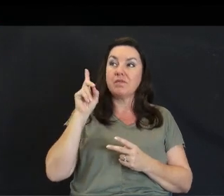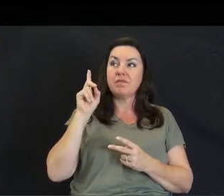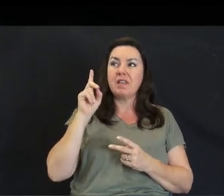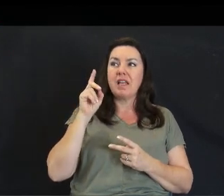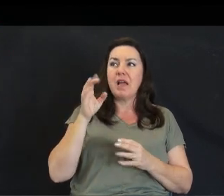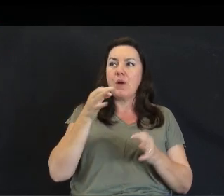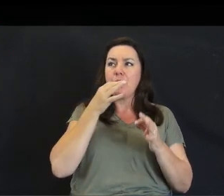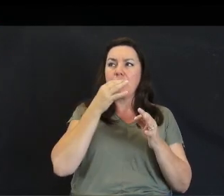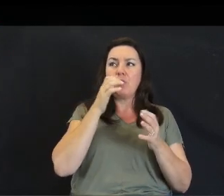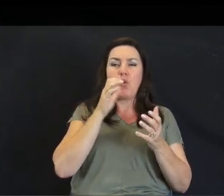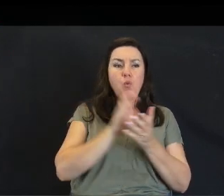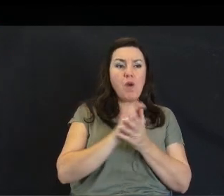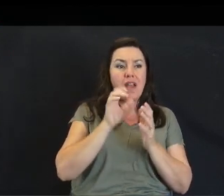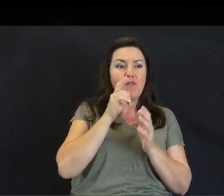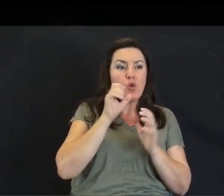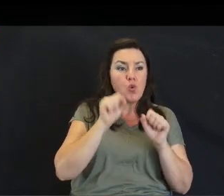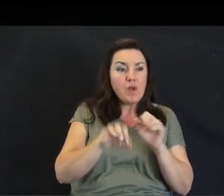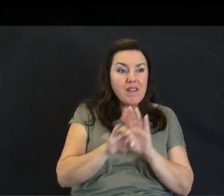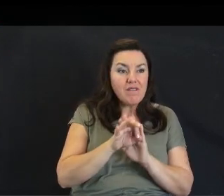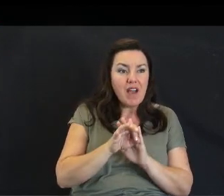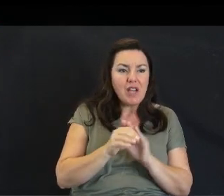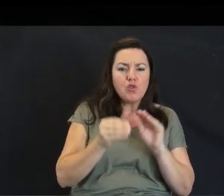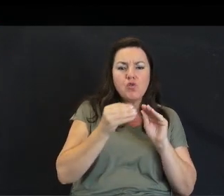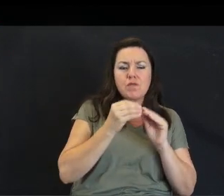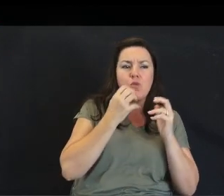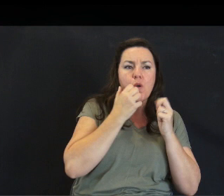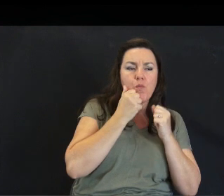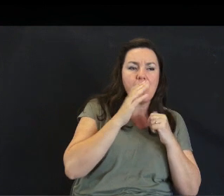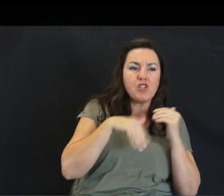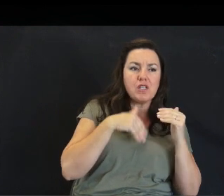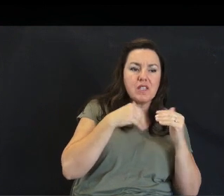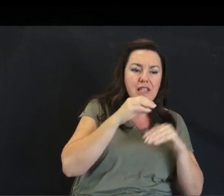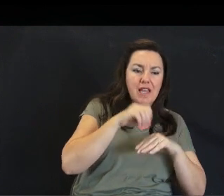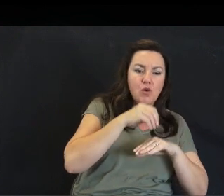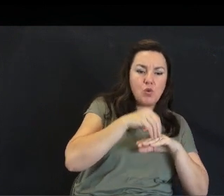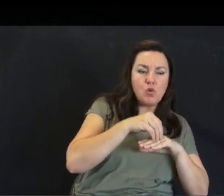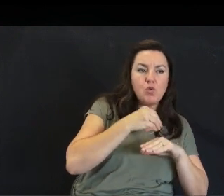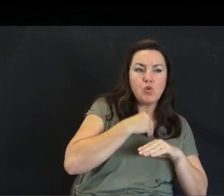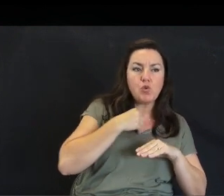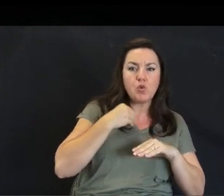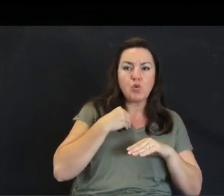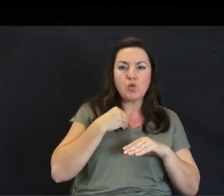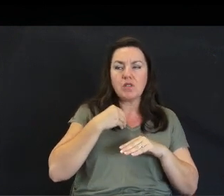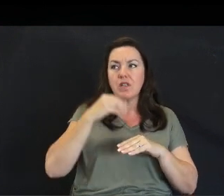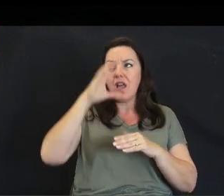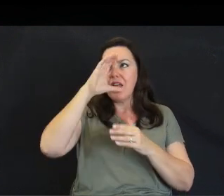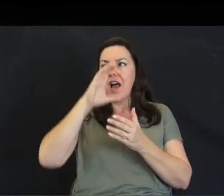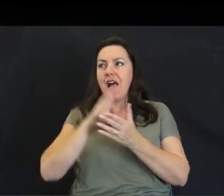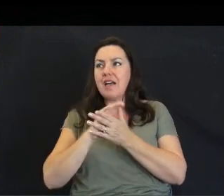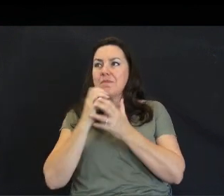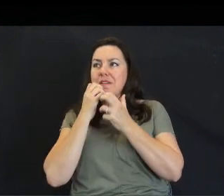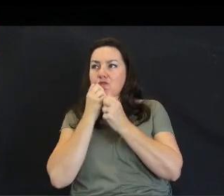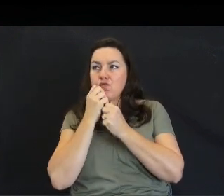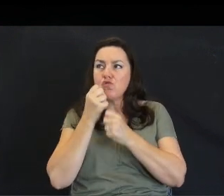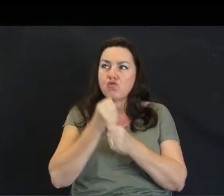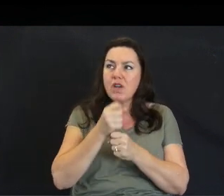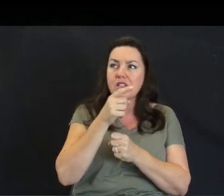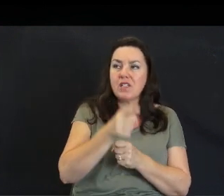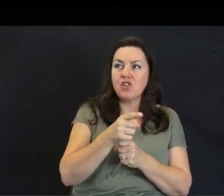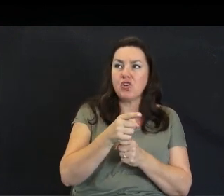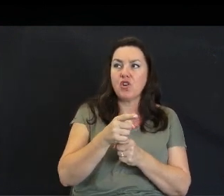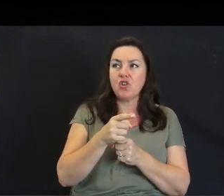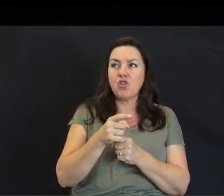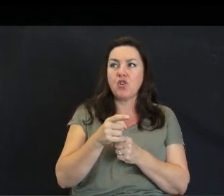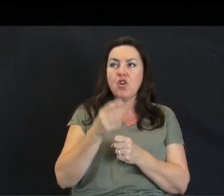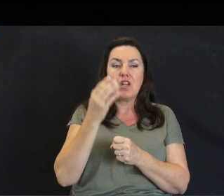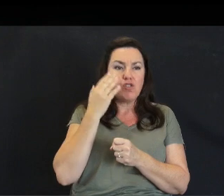find She is far more Precious than jewels The heart of her husband Trusts in her And he has no lack Of gain She does him good And not harm